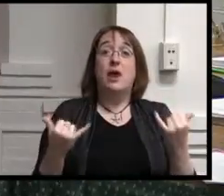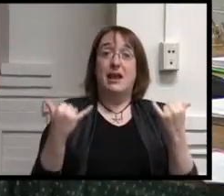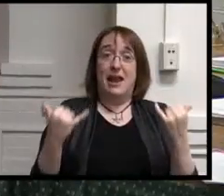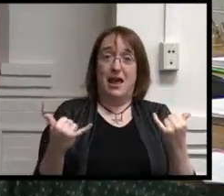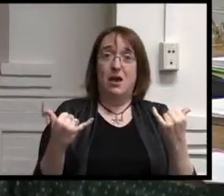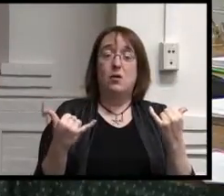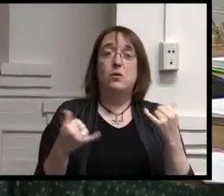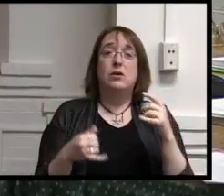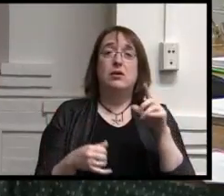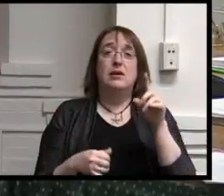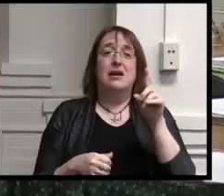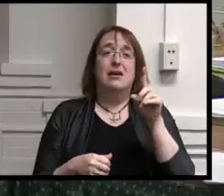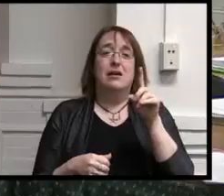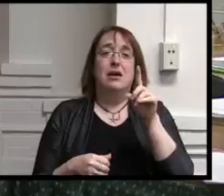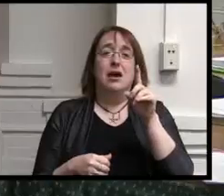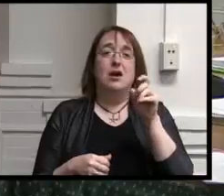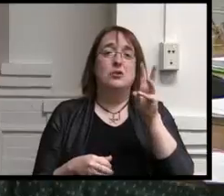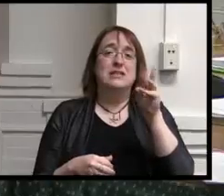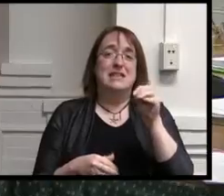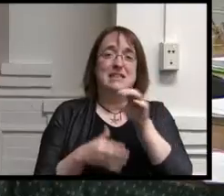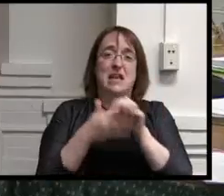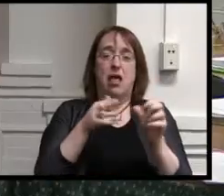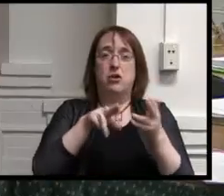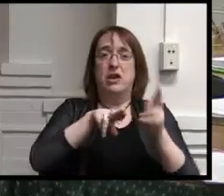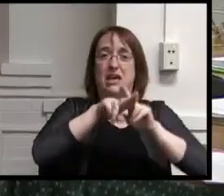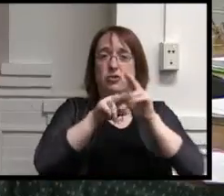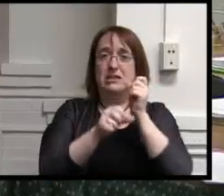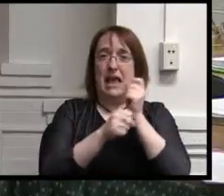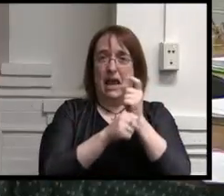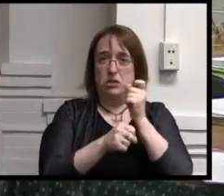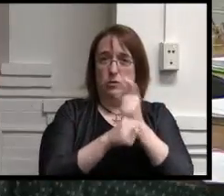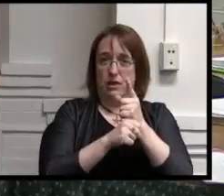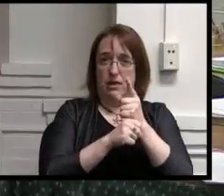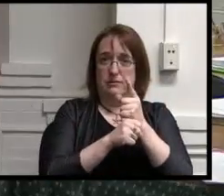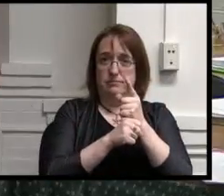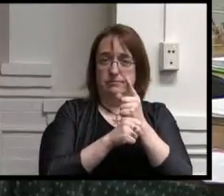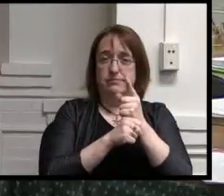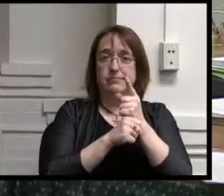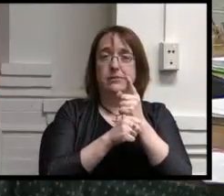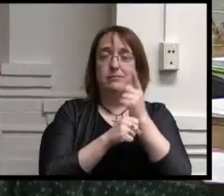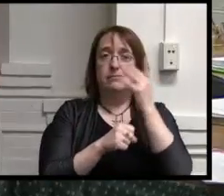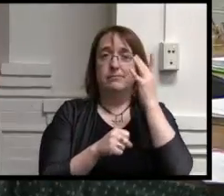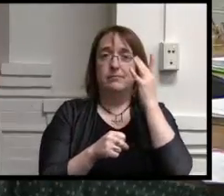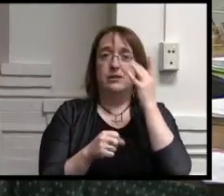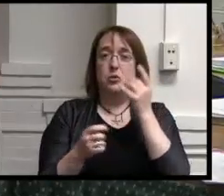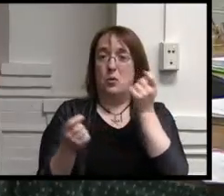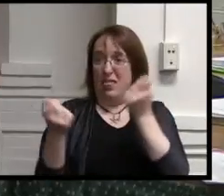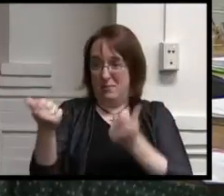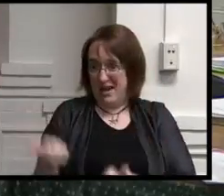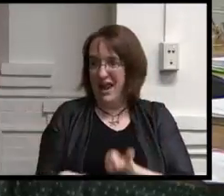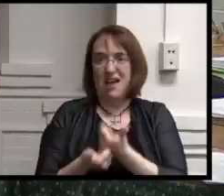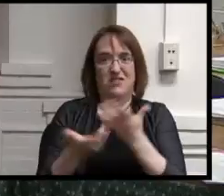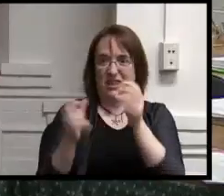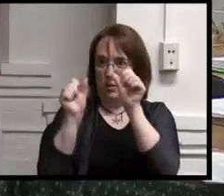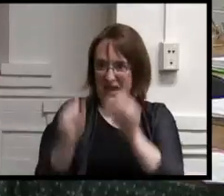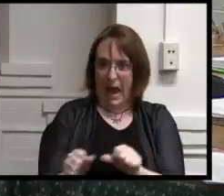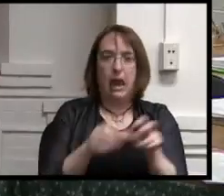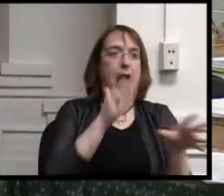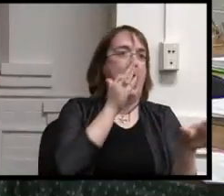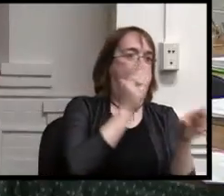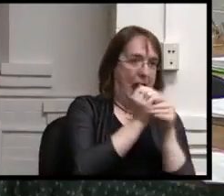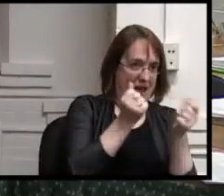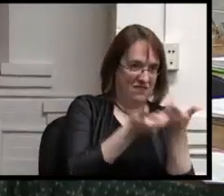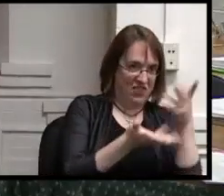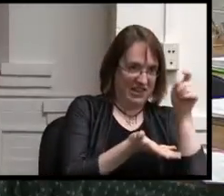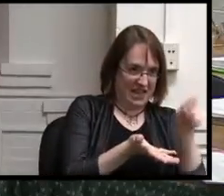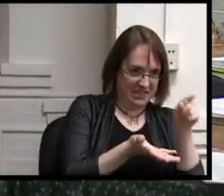wash, $160 increase in cost annually to eliminate everything that can be eliminated and add everything that needs to be added in